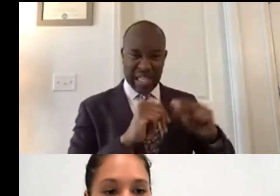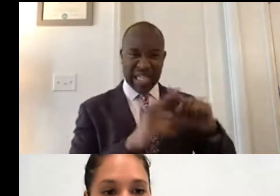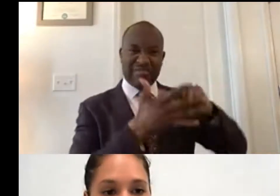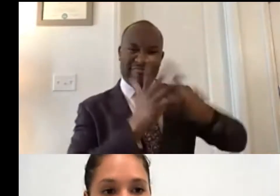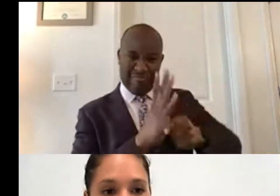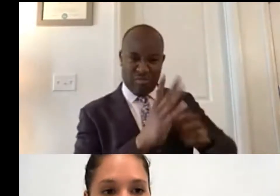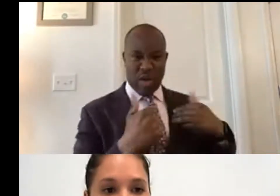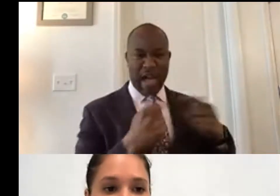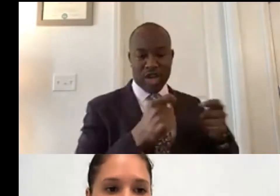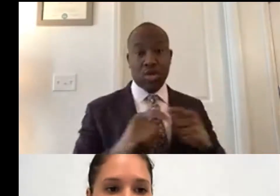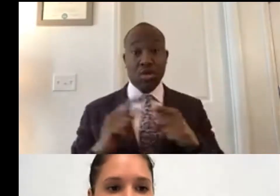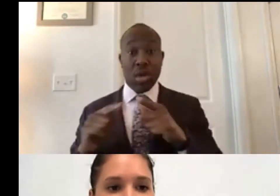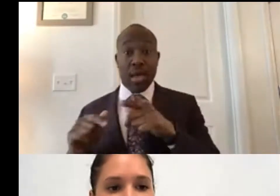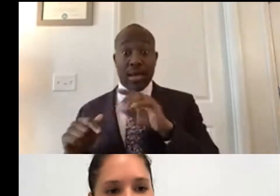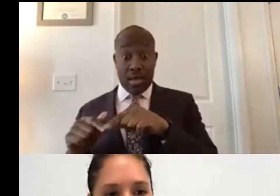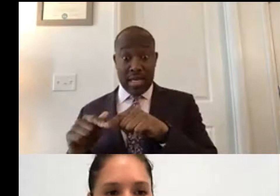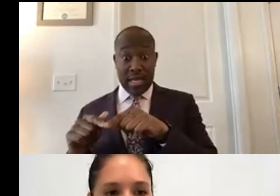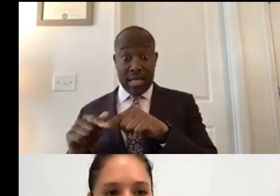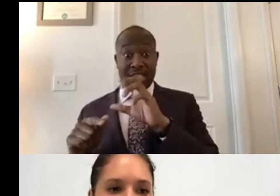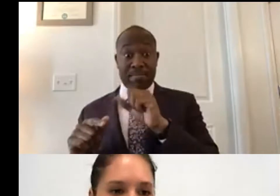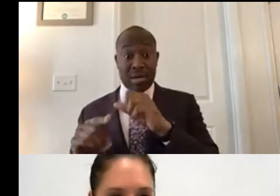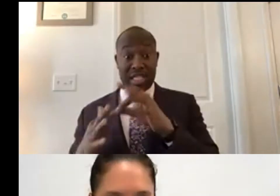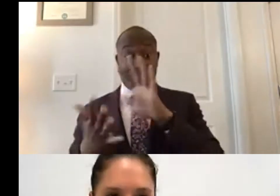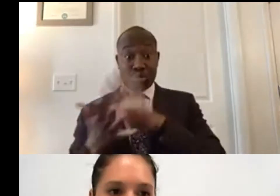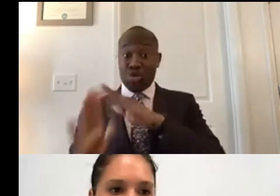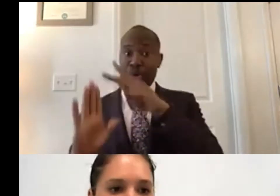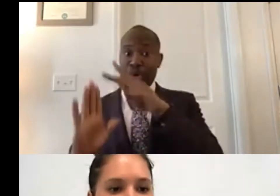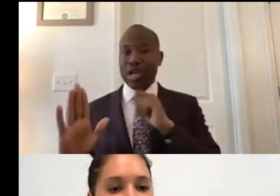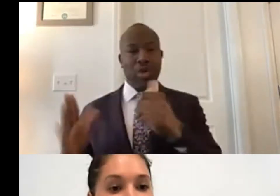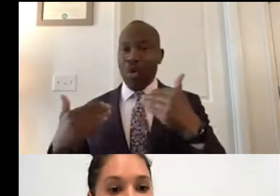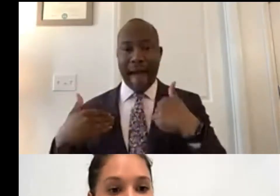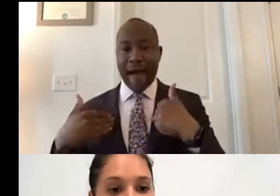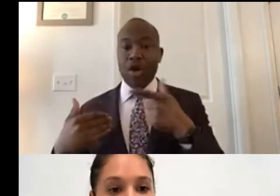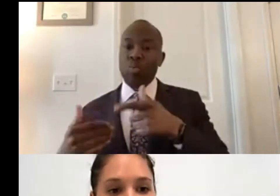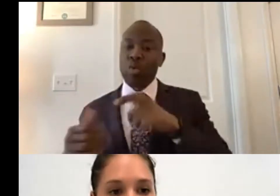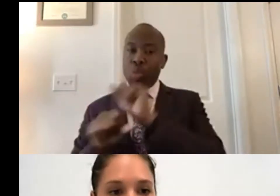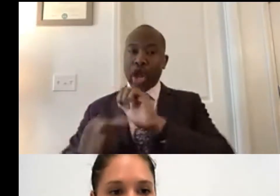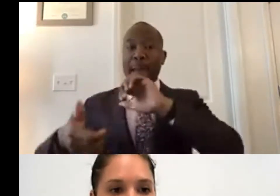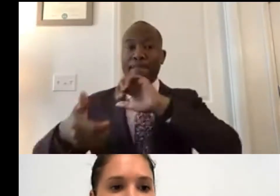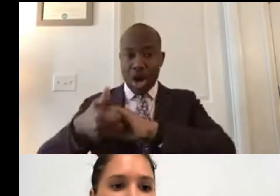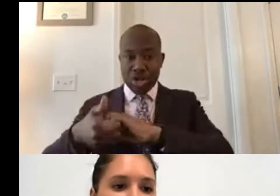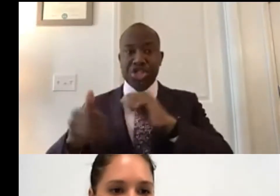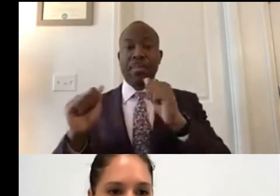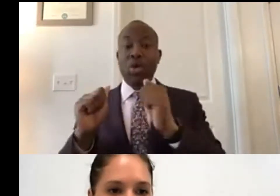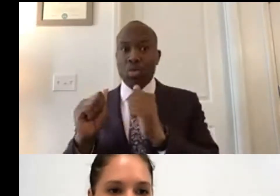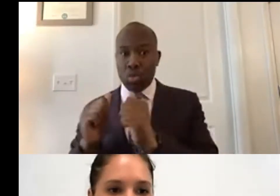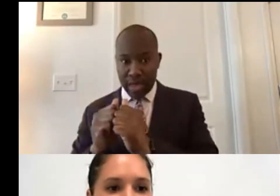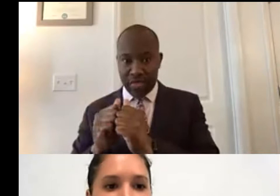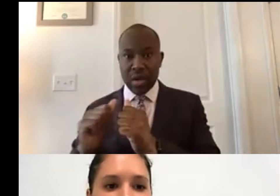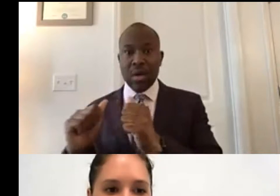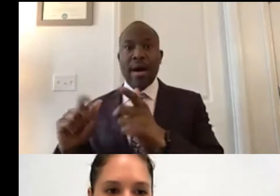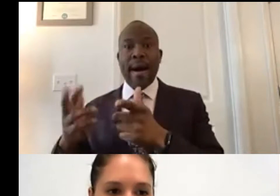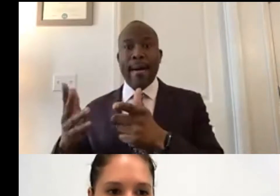With the special schools, we have control of the facilities and the campus, and the special school programs, we don't have that. We